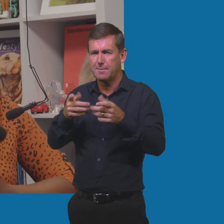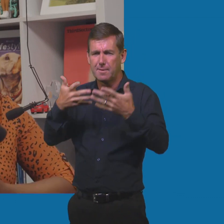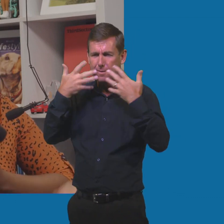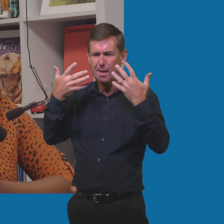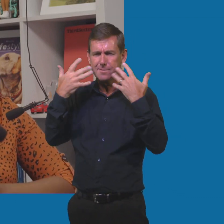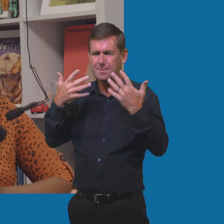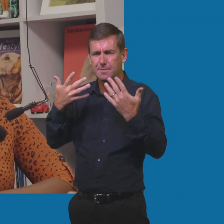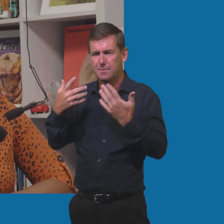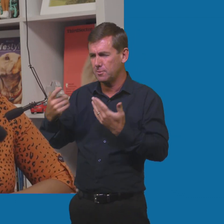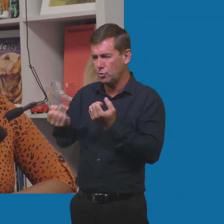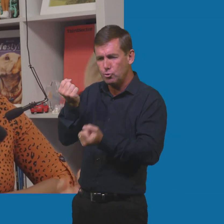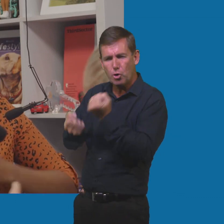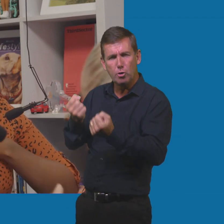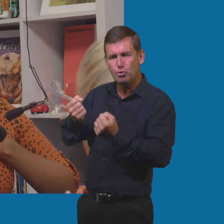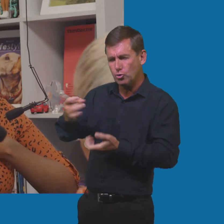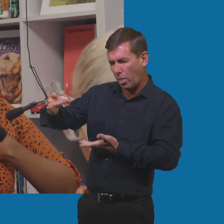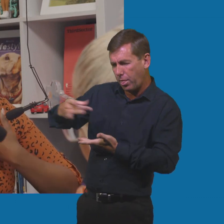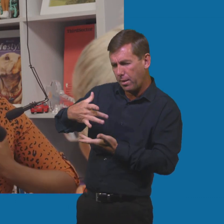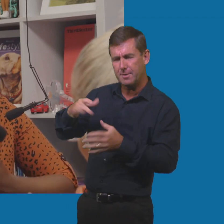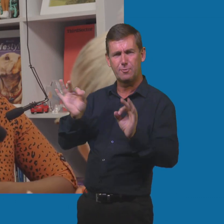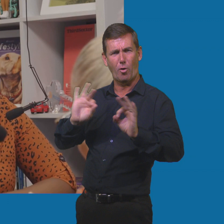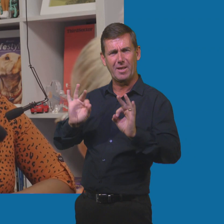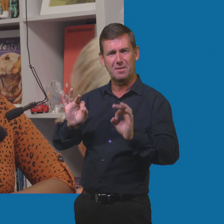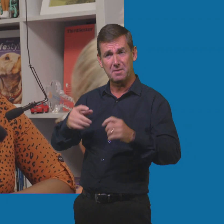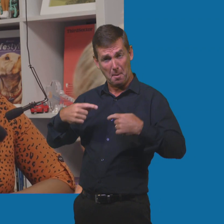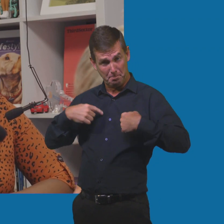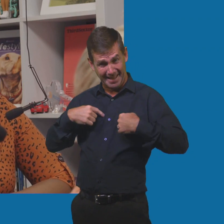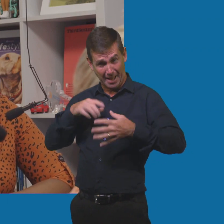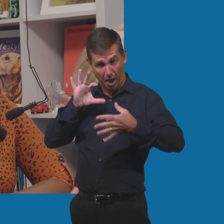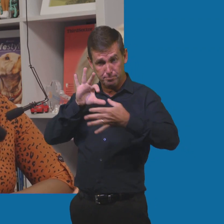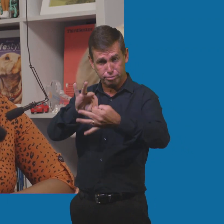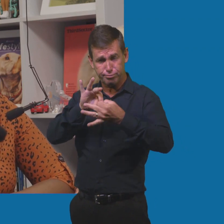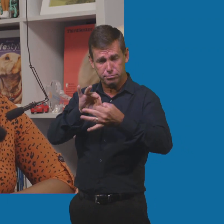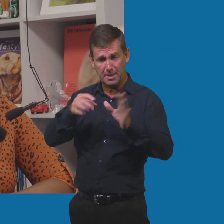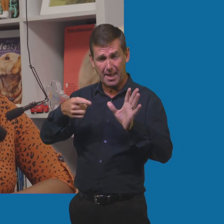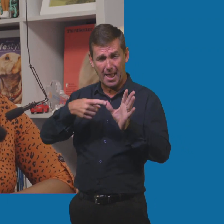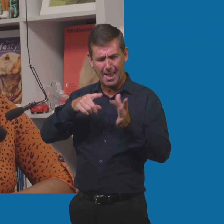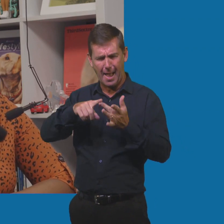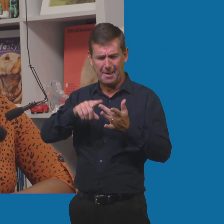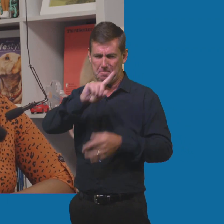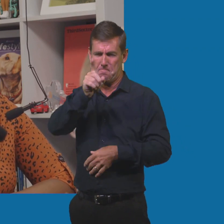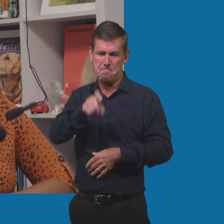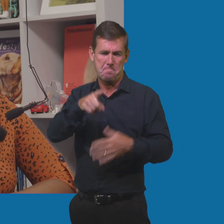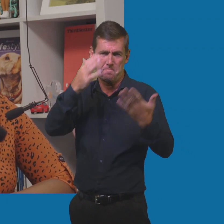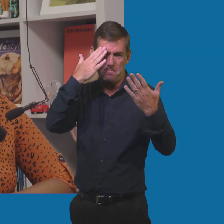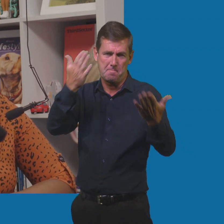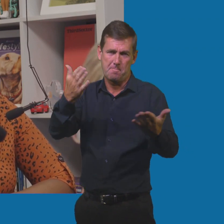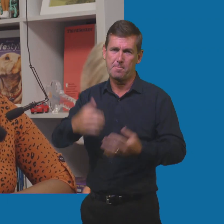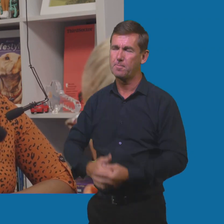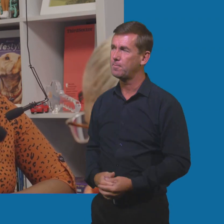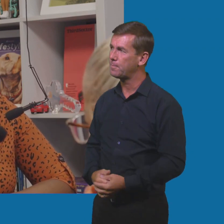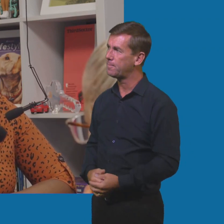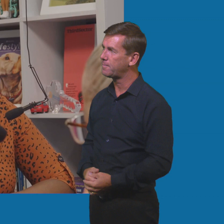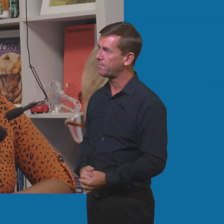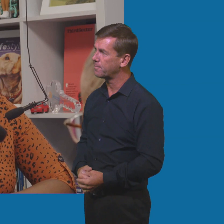I understand both sides of the coin. Whether I'll be friends with an AI, I mean, who knows? I mean... It's really interesting. We often see, my mum's a nurse